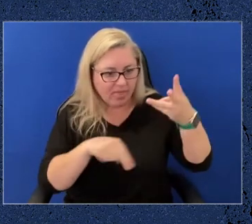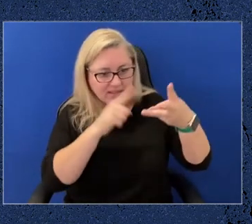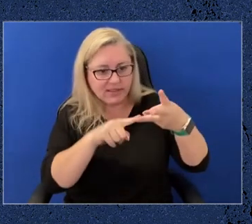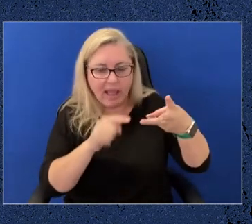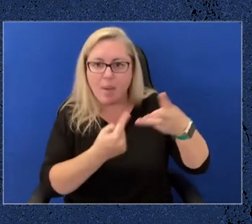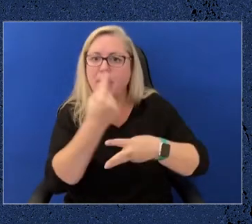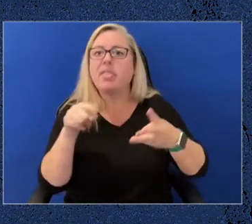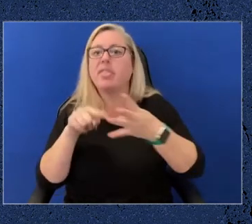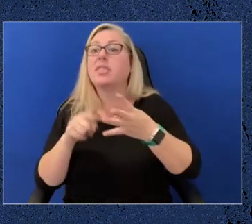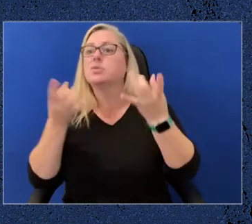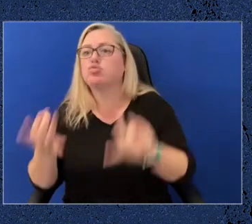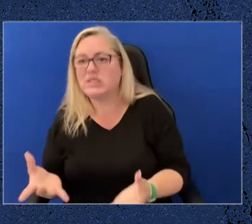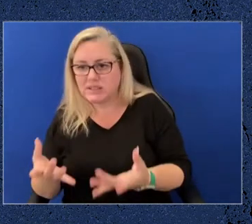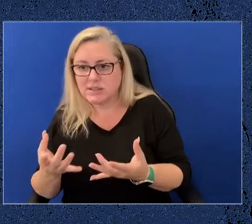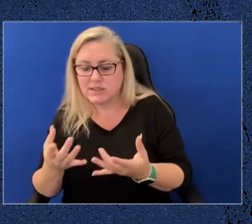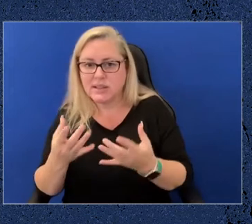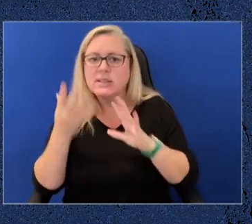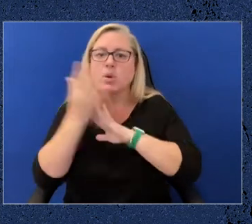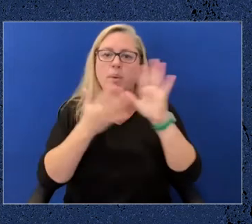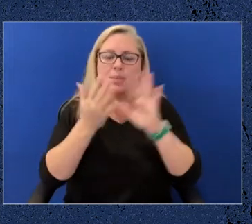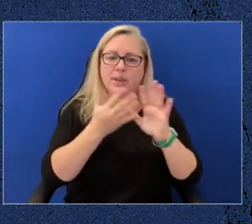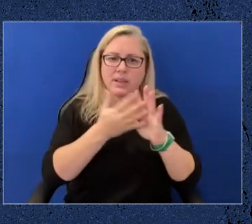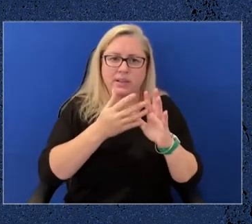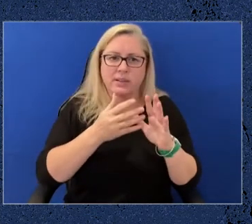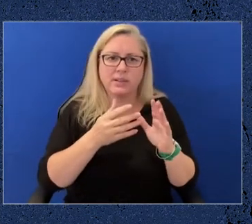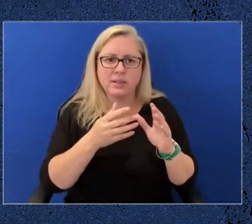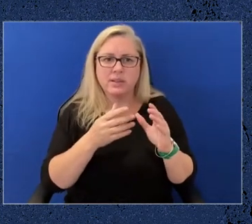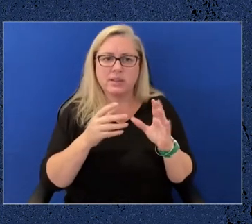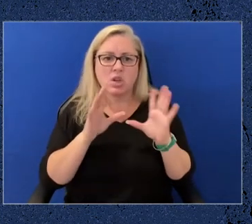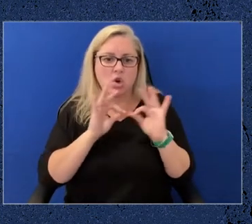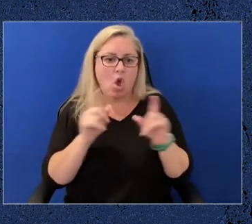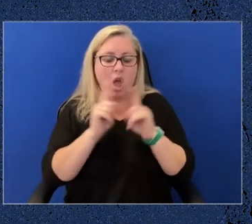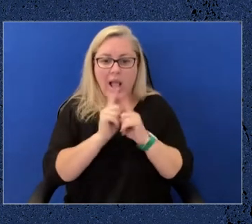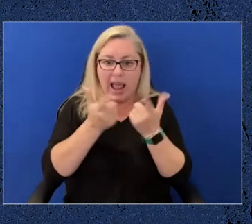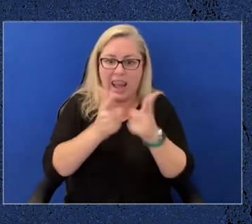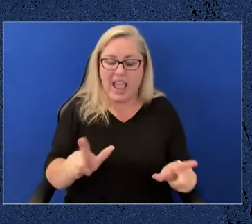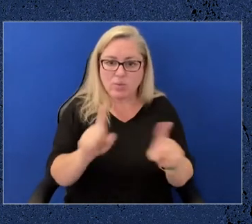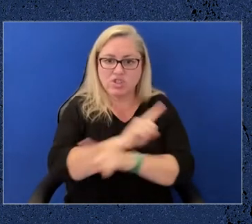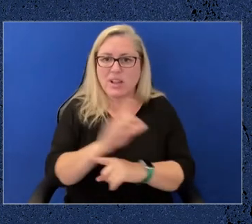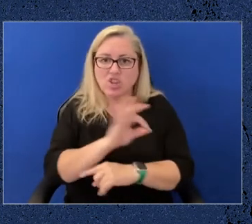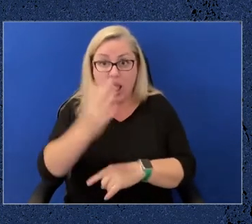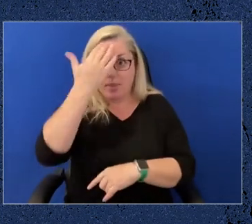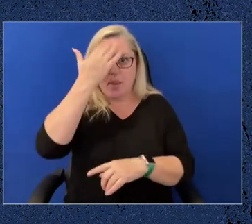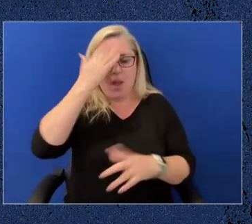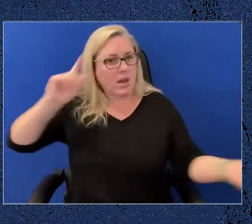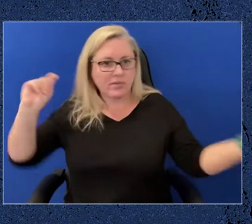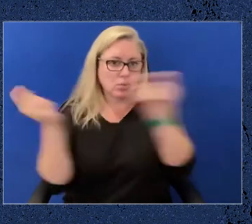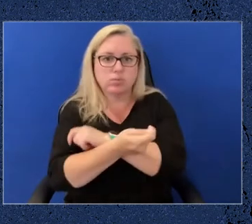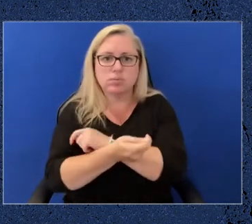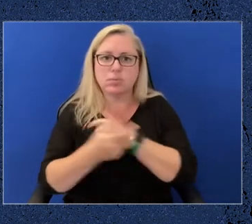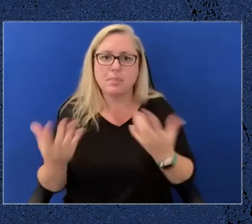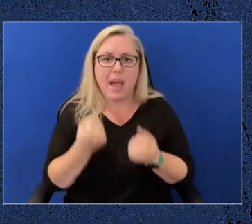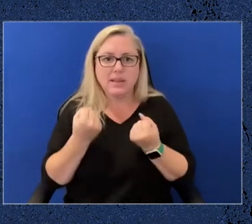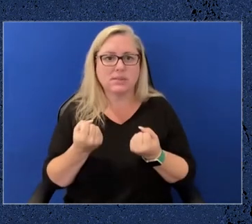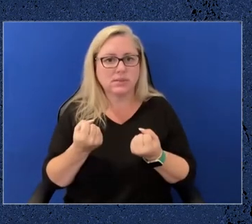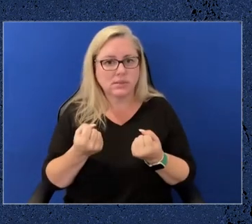So it's more than just tokenistic language change. Ah. It's a complete mindset change. Total. That you can't